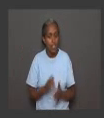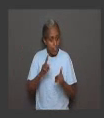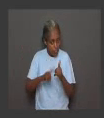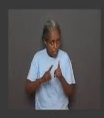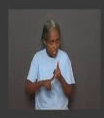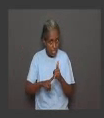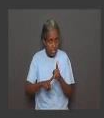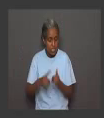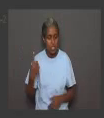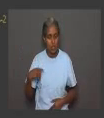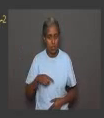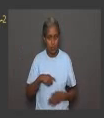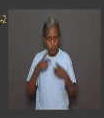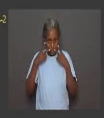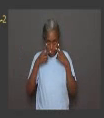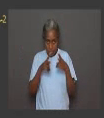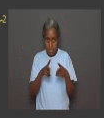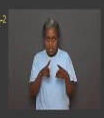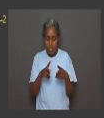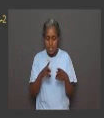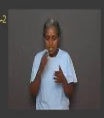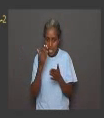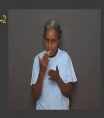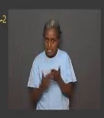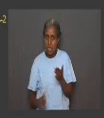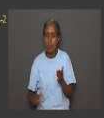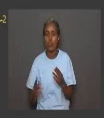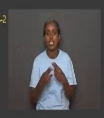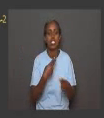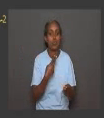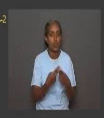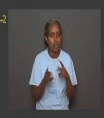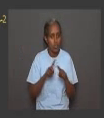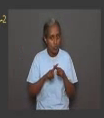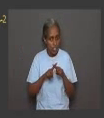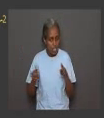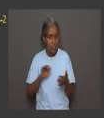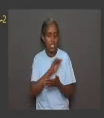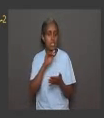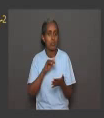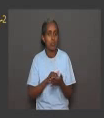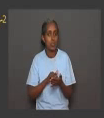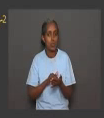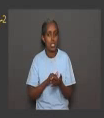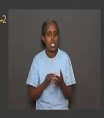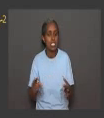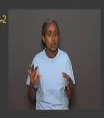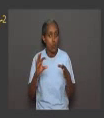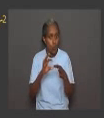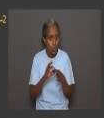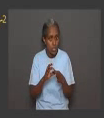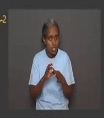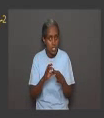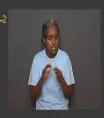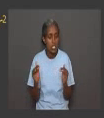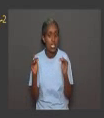Finally, we see that the sum of the product of the difference between the coordinates